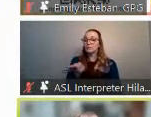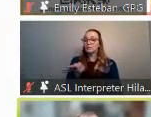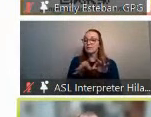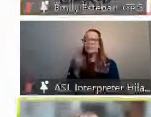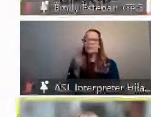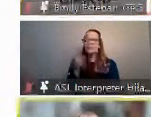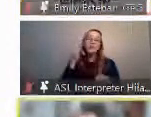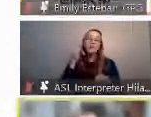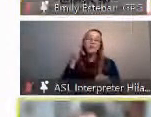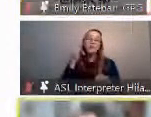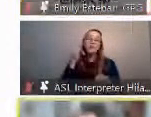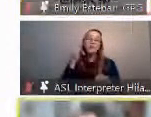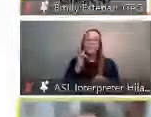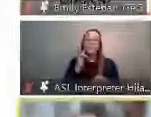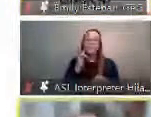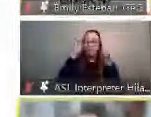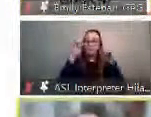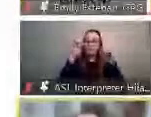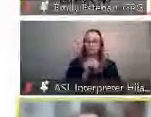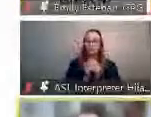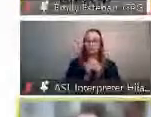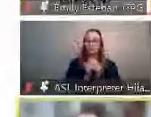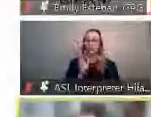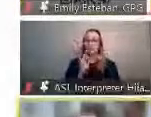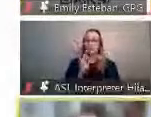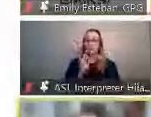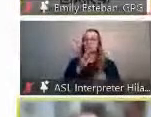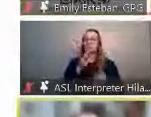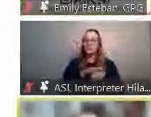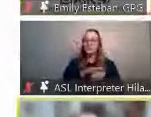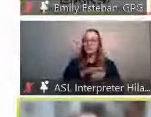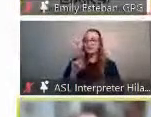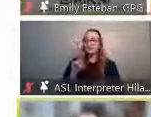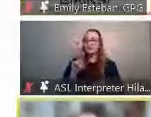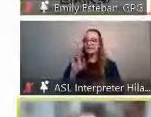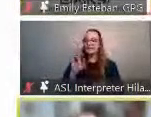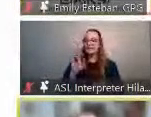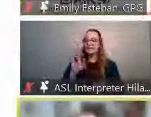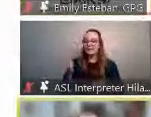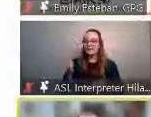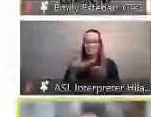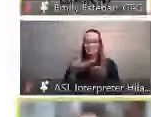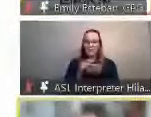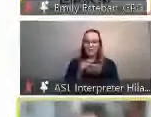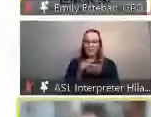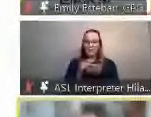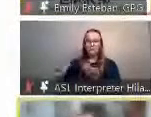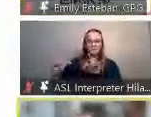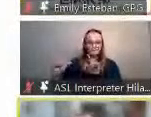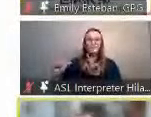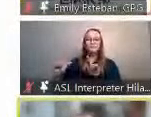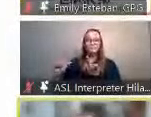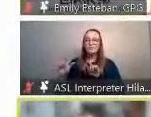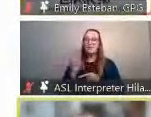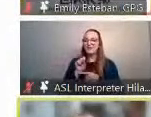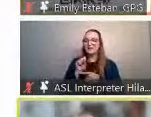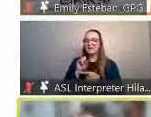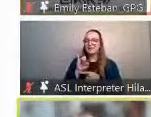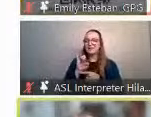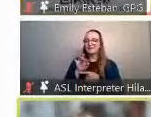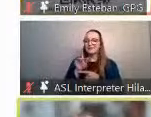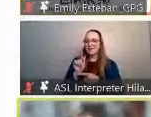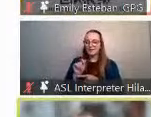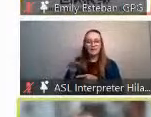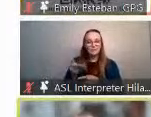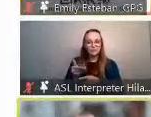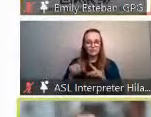Educators Together website is on the landing page that my colleague Sienna Chambers introduced at the beginning of the meeting. And